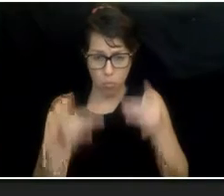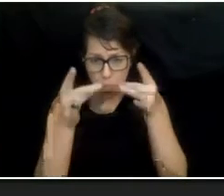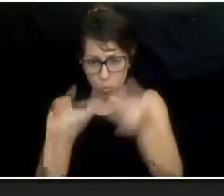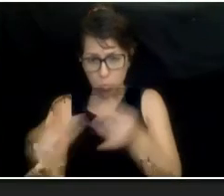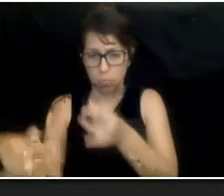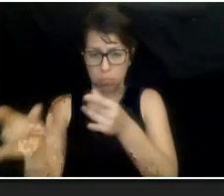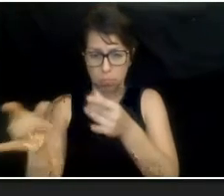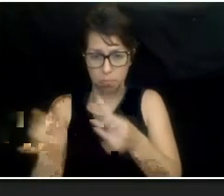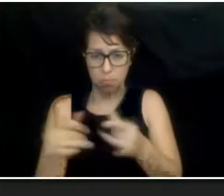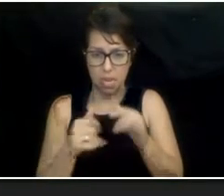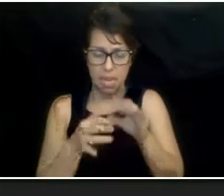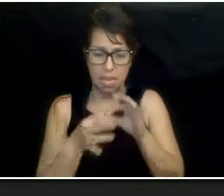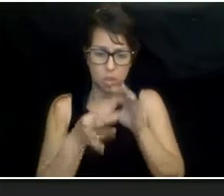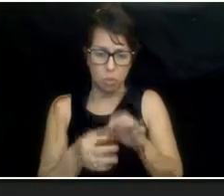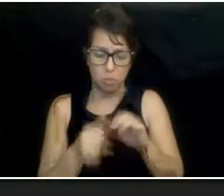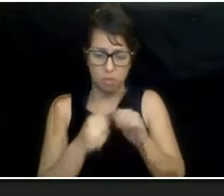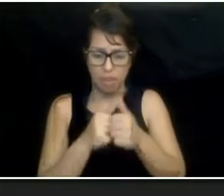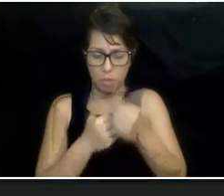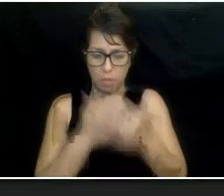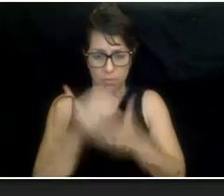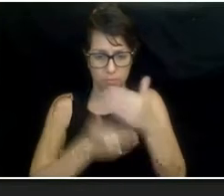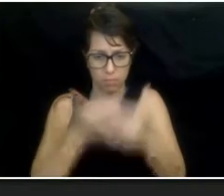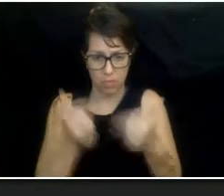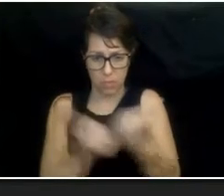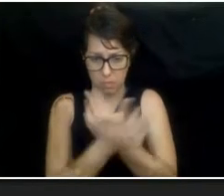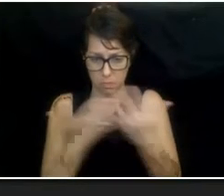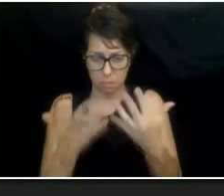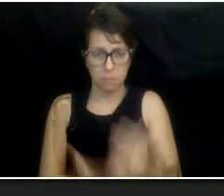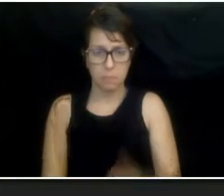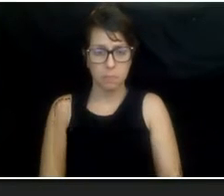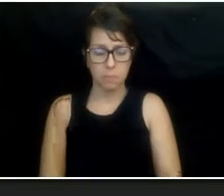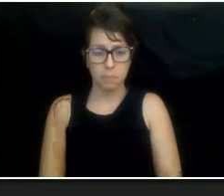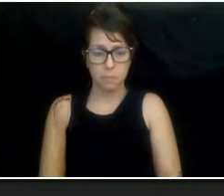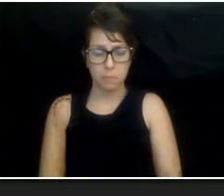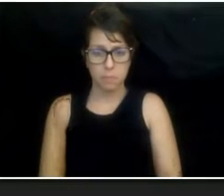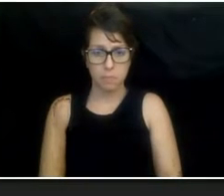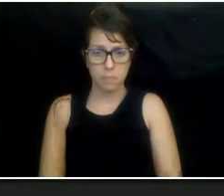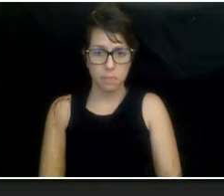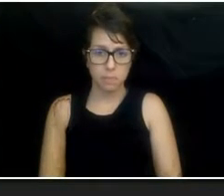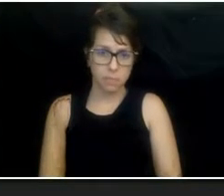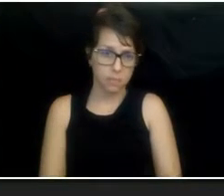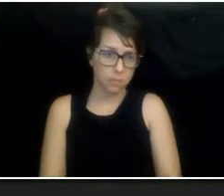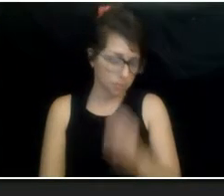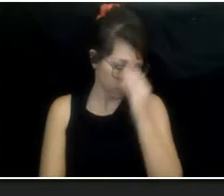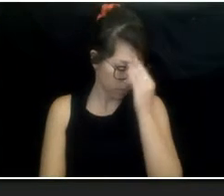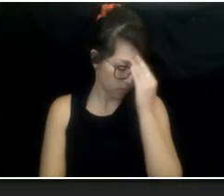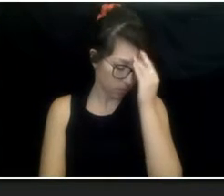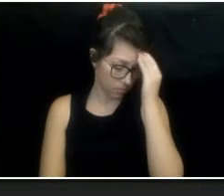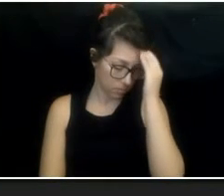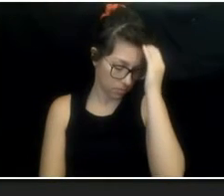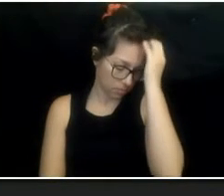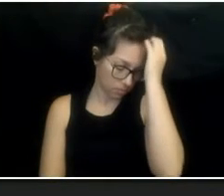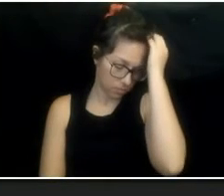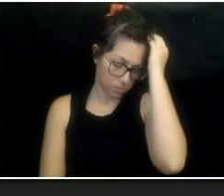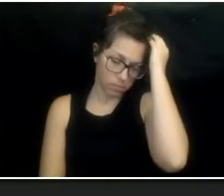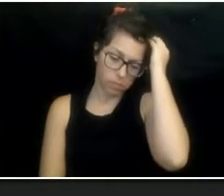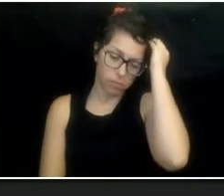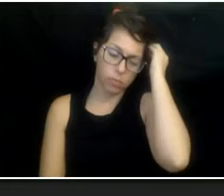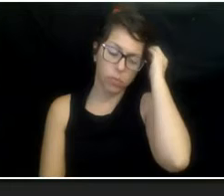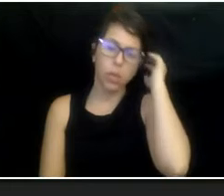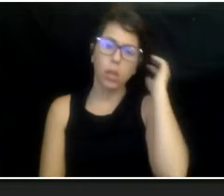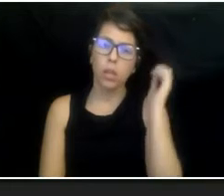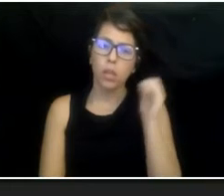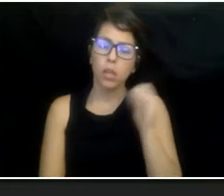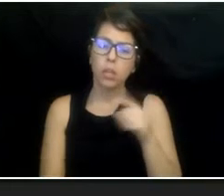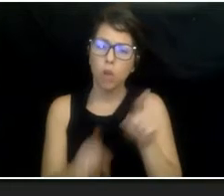uptick in domestic violence but we're we're not hearing at the same level we understand that there is an uptick in violence we have some